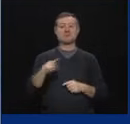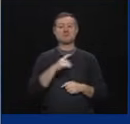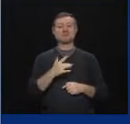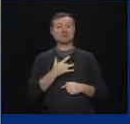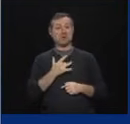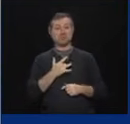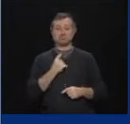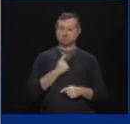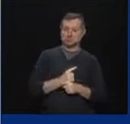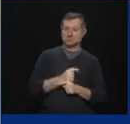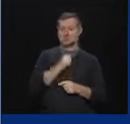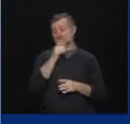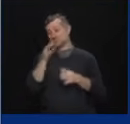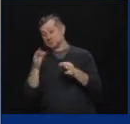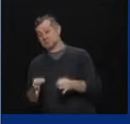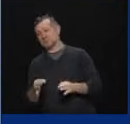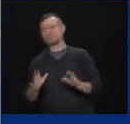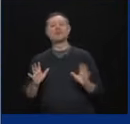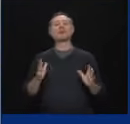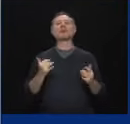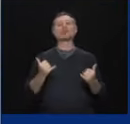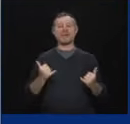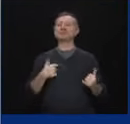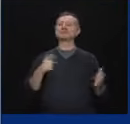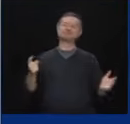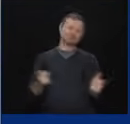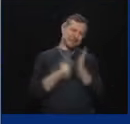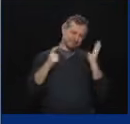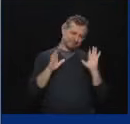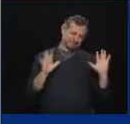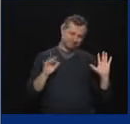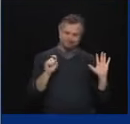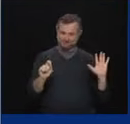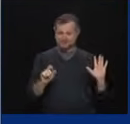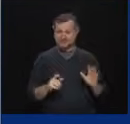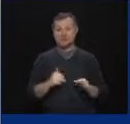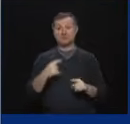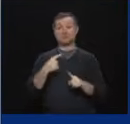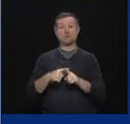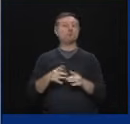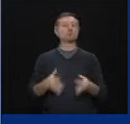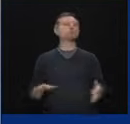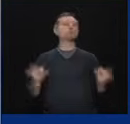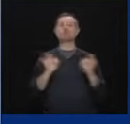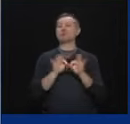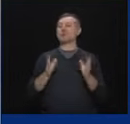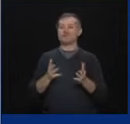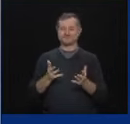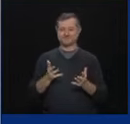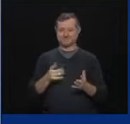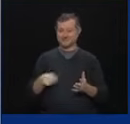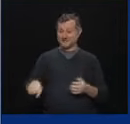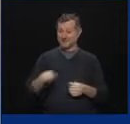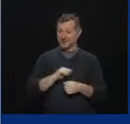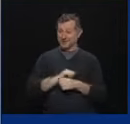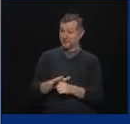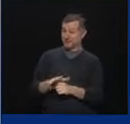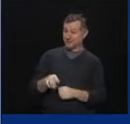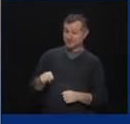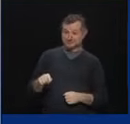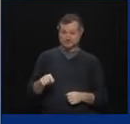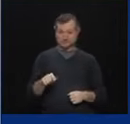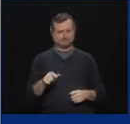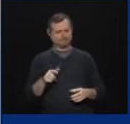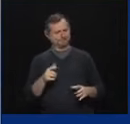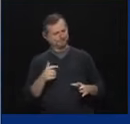yourself, protect your family, and to get us out of this long slumber known as the COVID pandemic, then at least